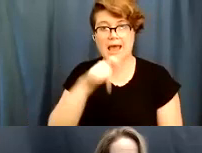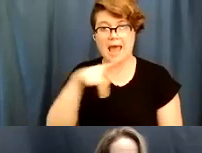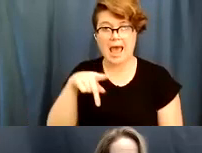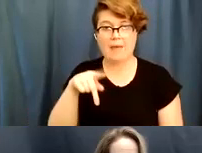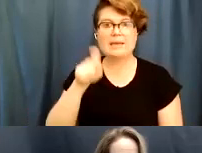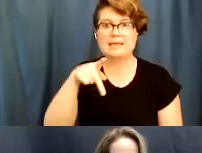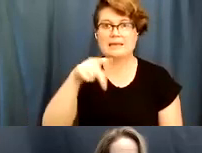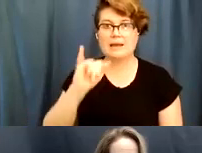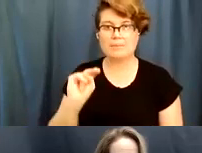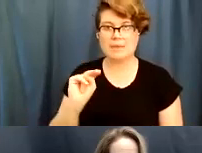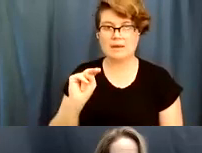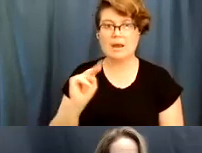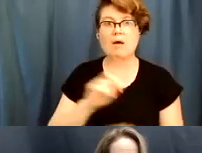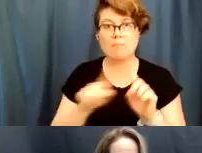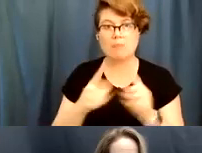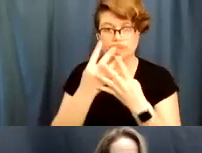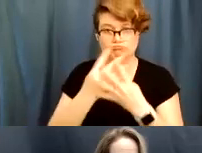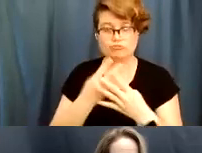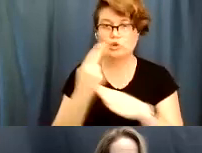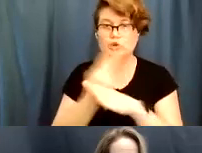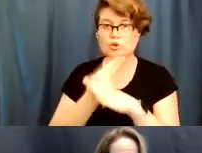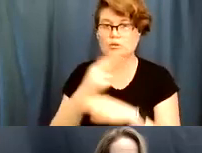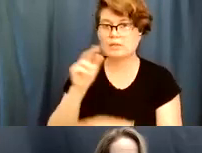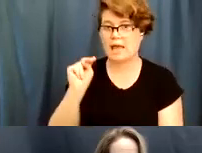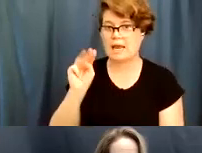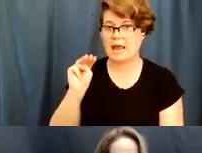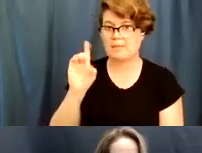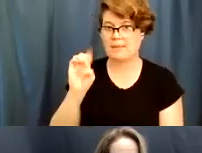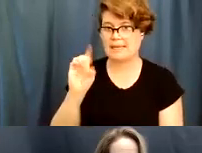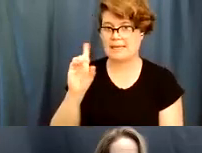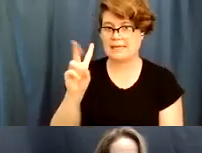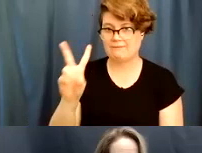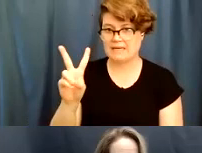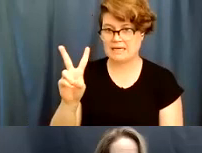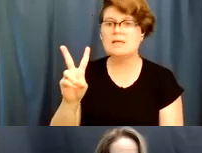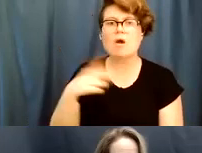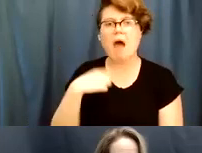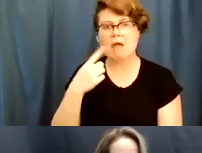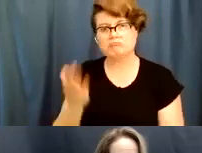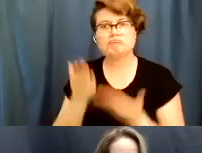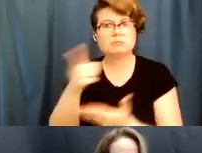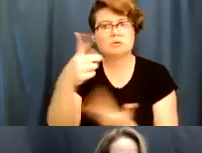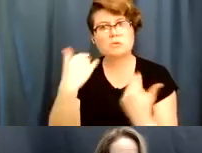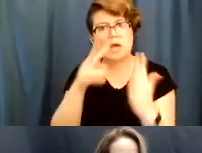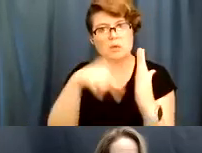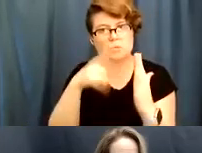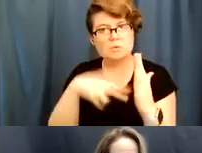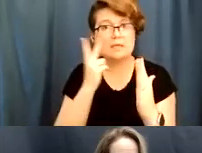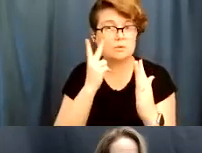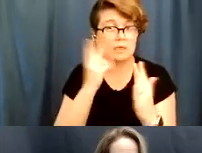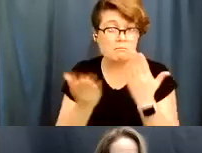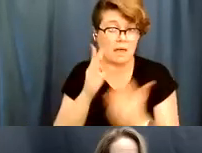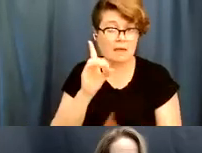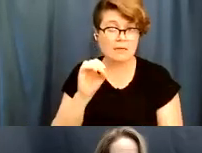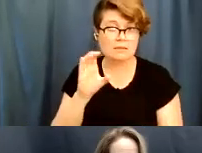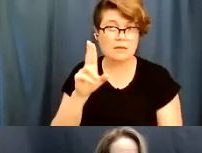through NNEDV. So I highly recommend that you read into it and see if this is an option for your survivors. So